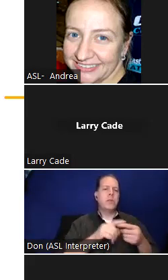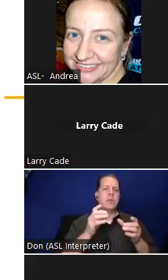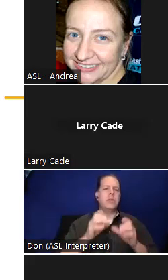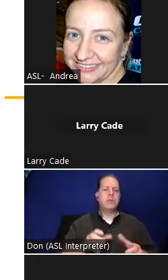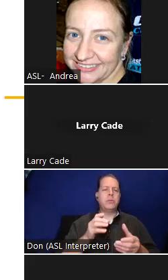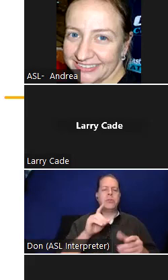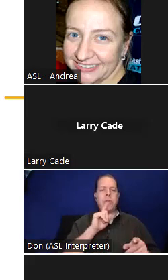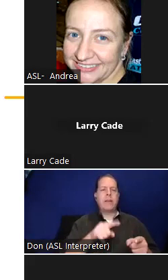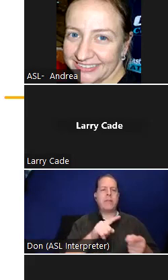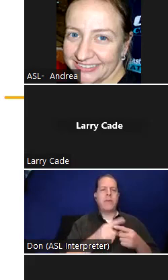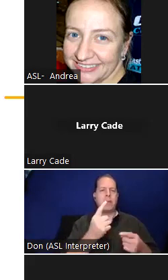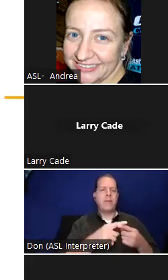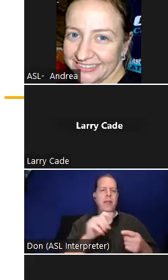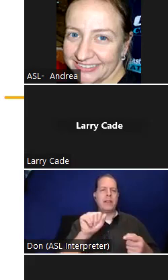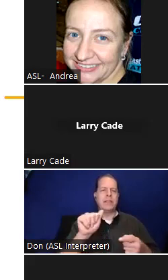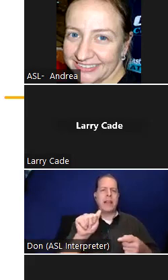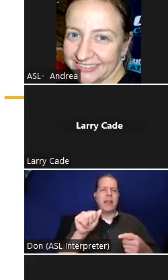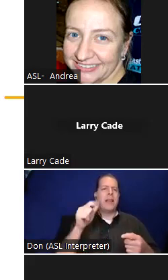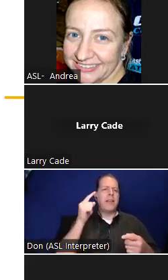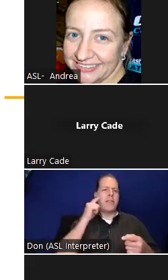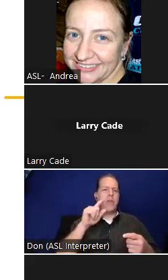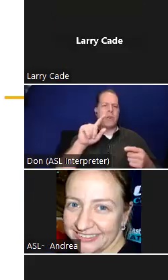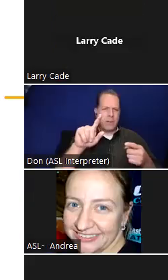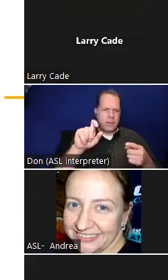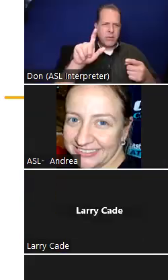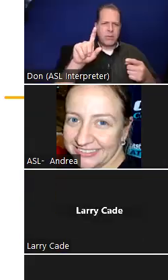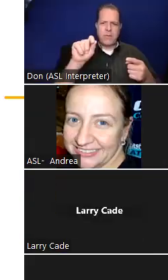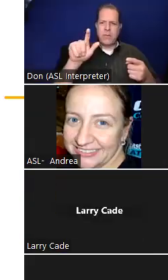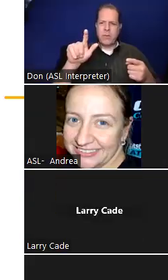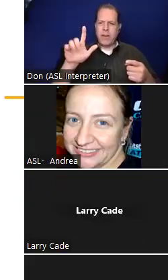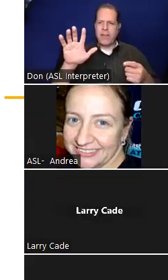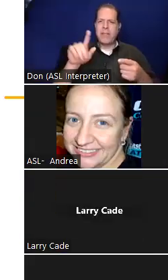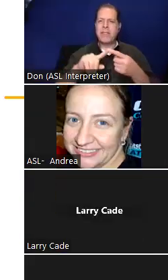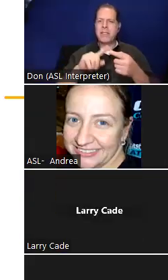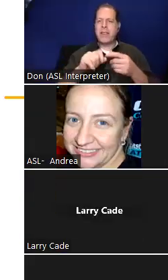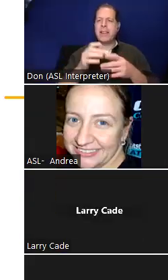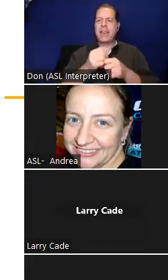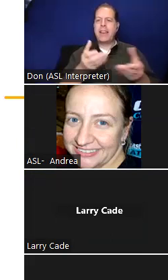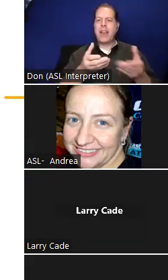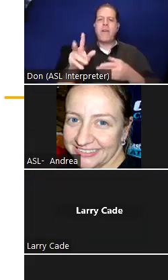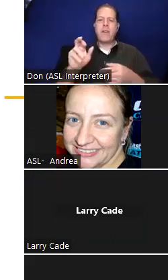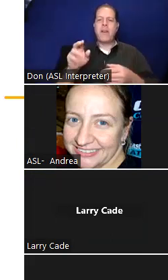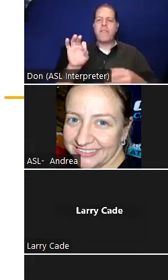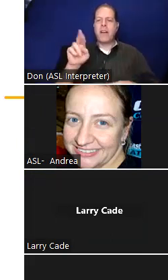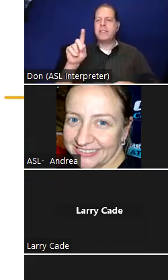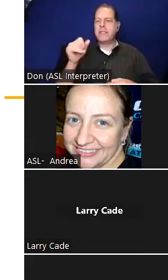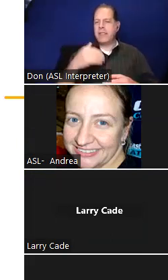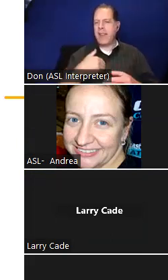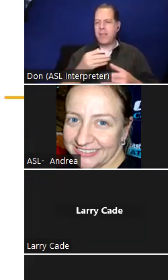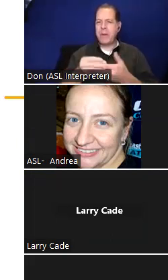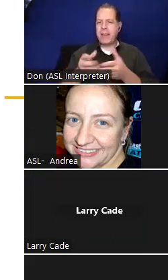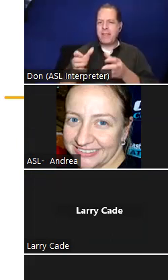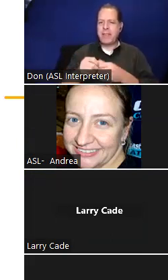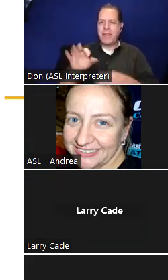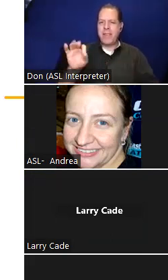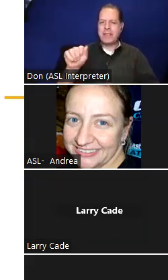the HSA for 2025. They are still eligible to receive carryover funds if they have money left in their medical